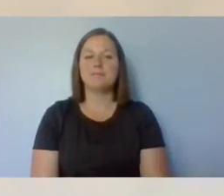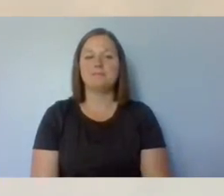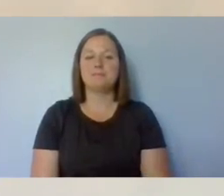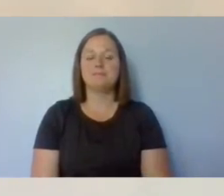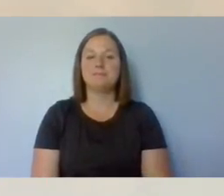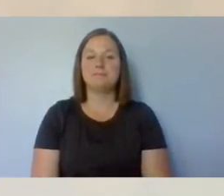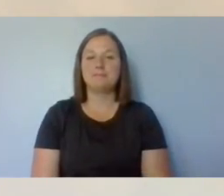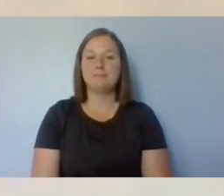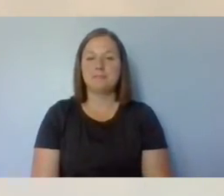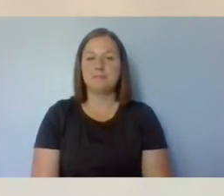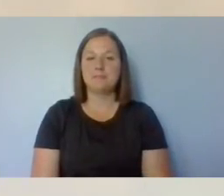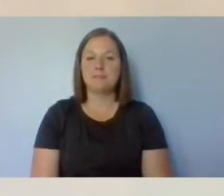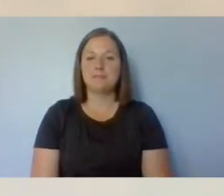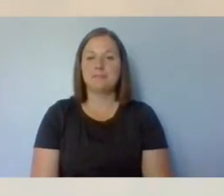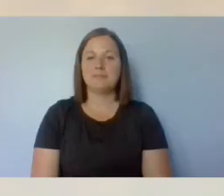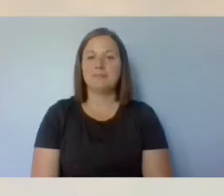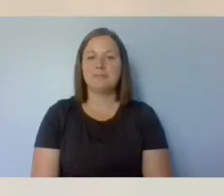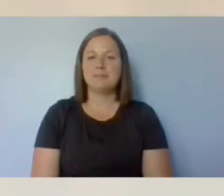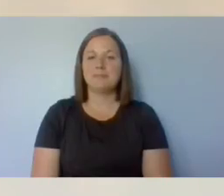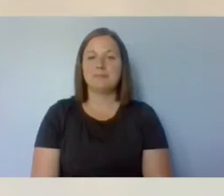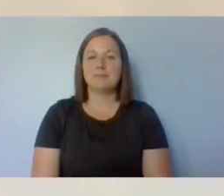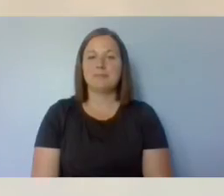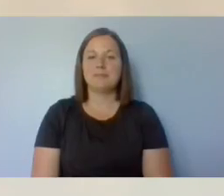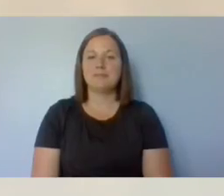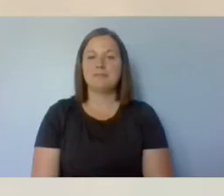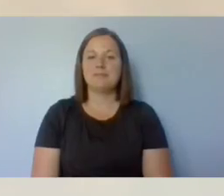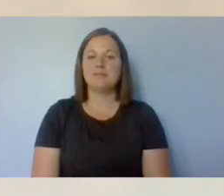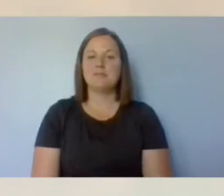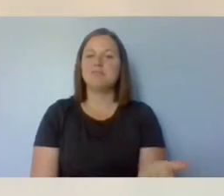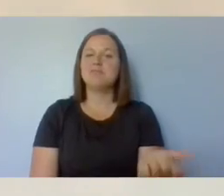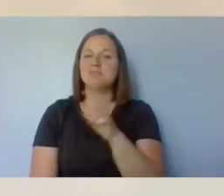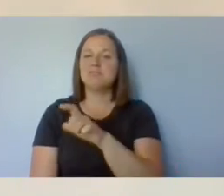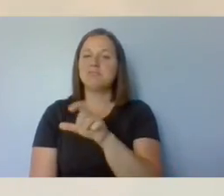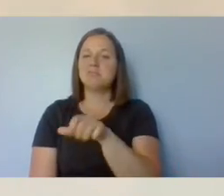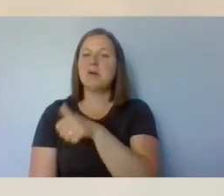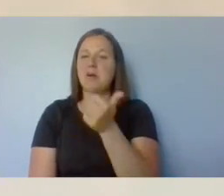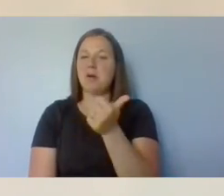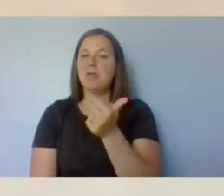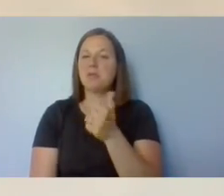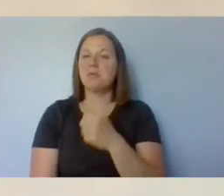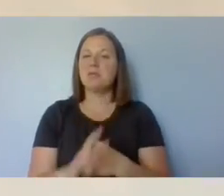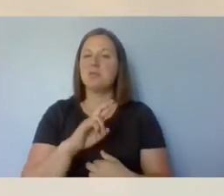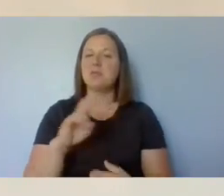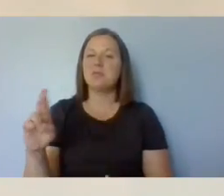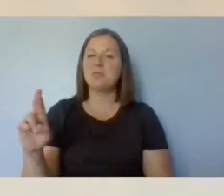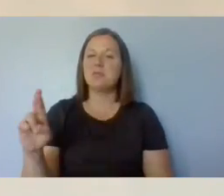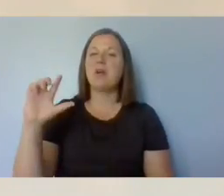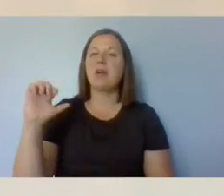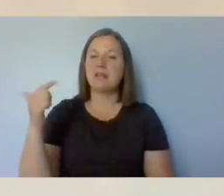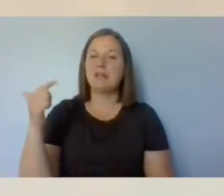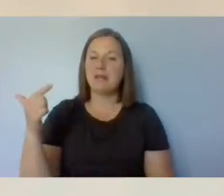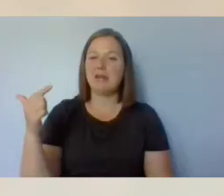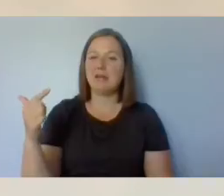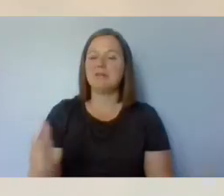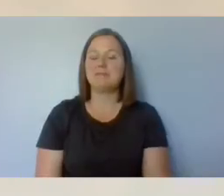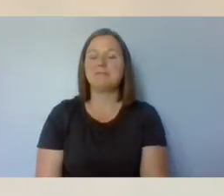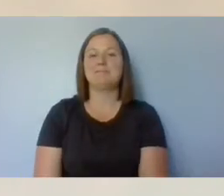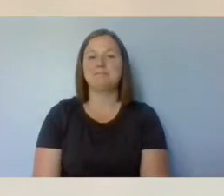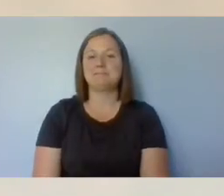Come back to center and switch sides. Take the right foot out. Bring your left